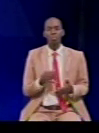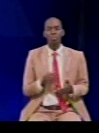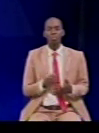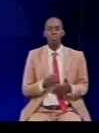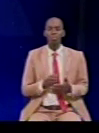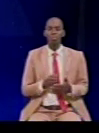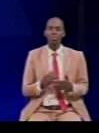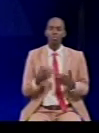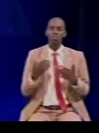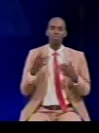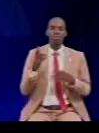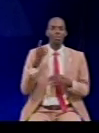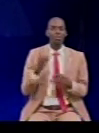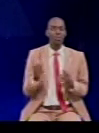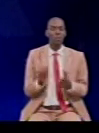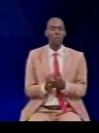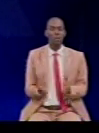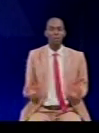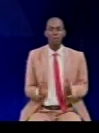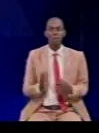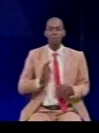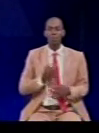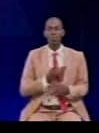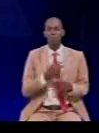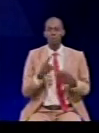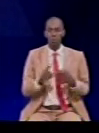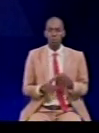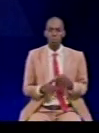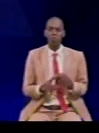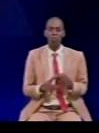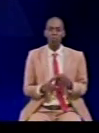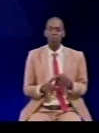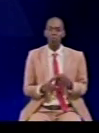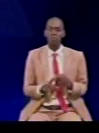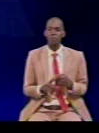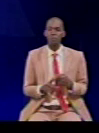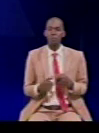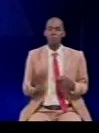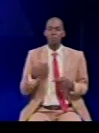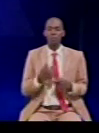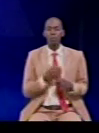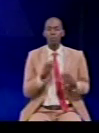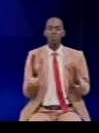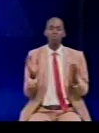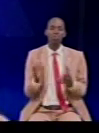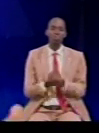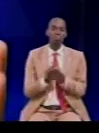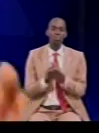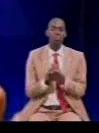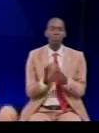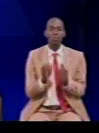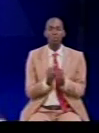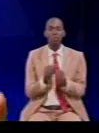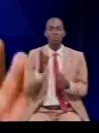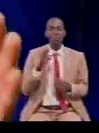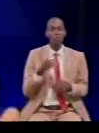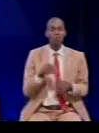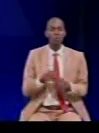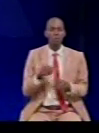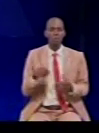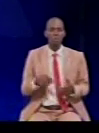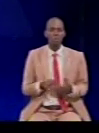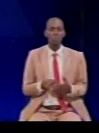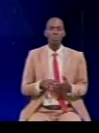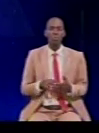God while enabling us to see our need for God. We celebrate what God is doing in this world